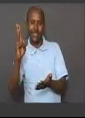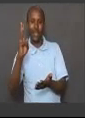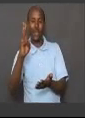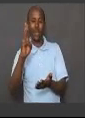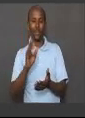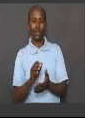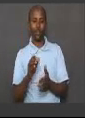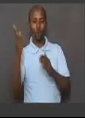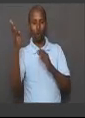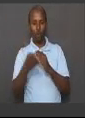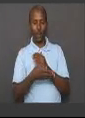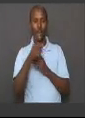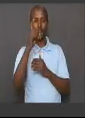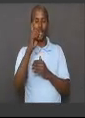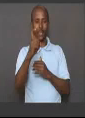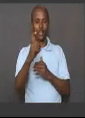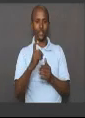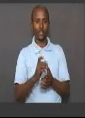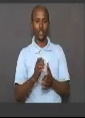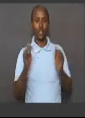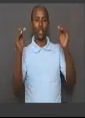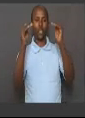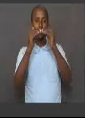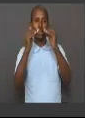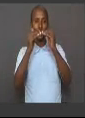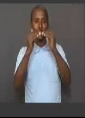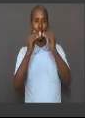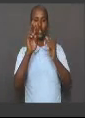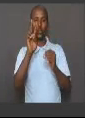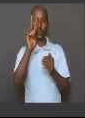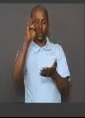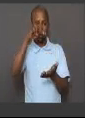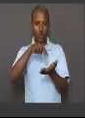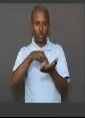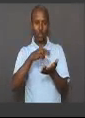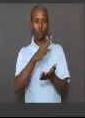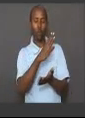3,600 over X equals